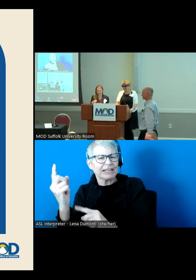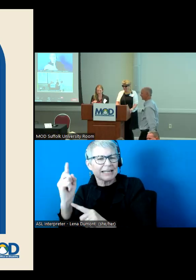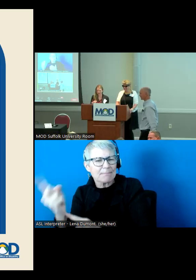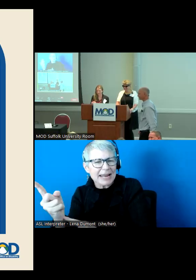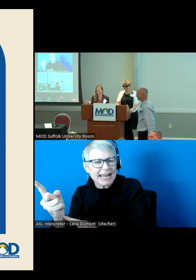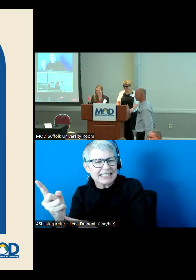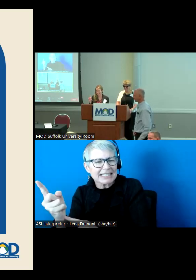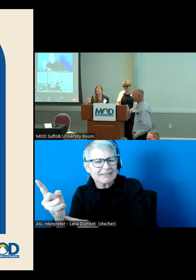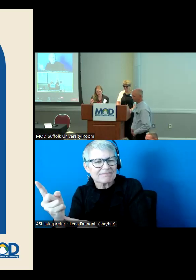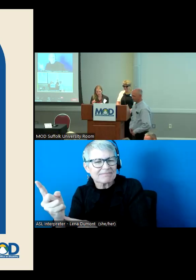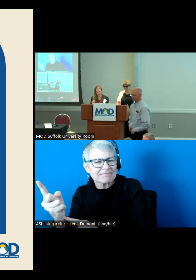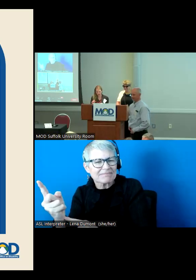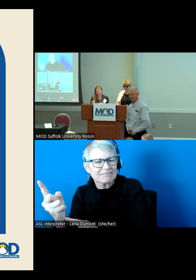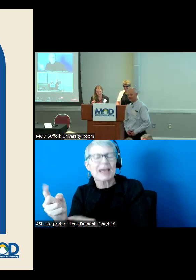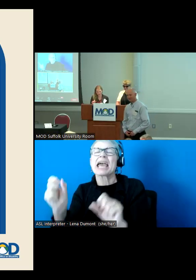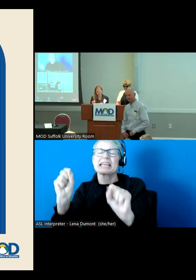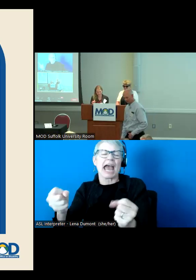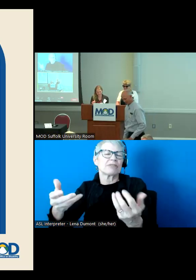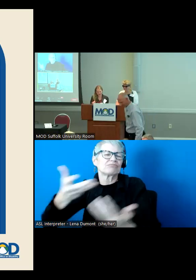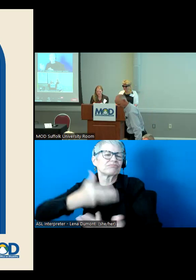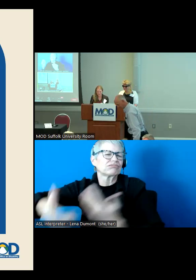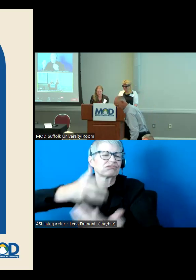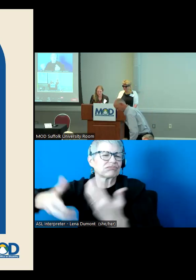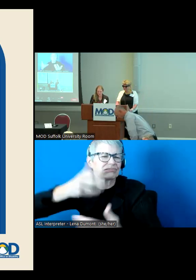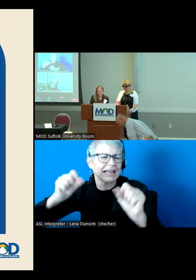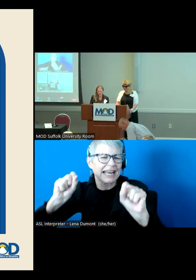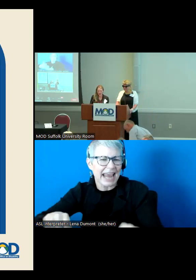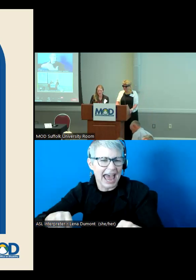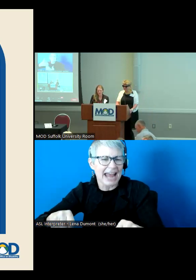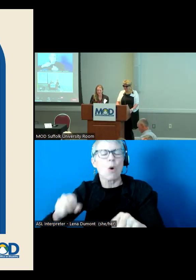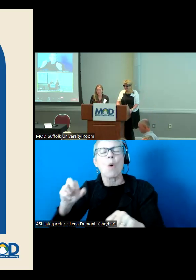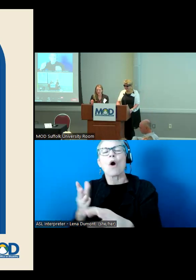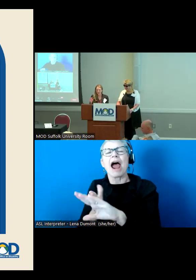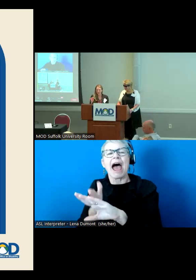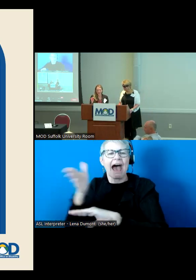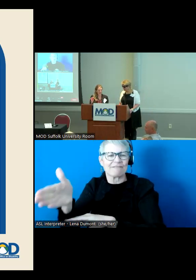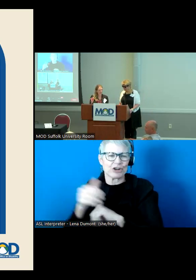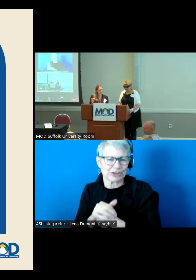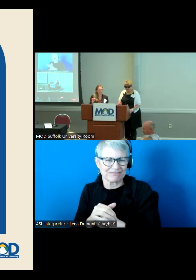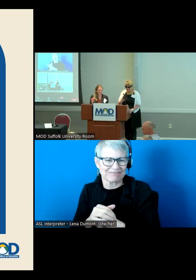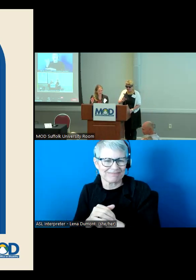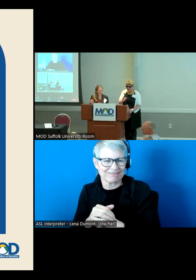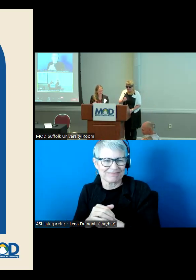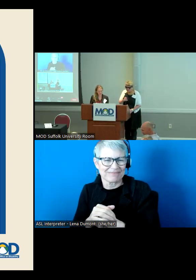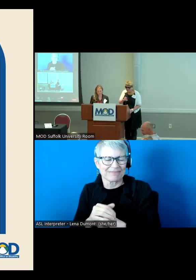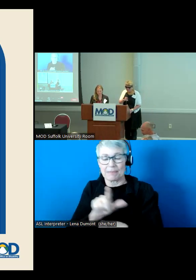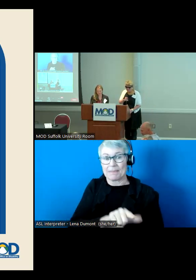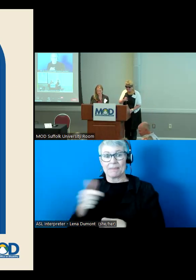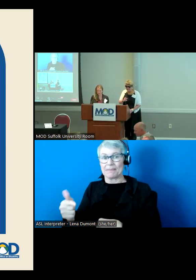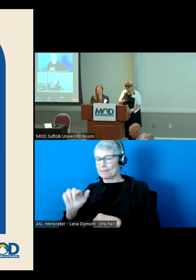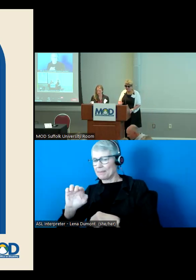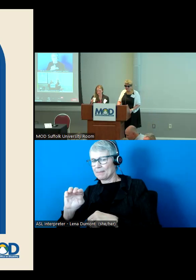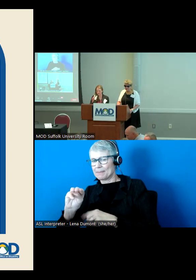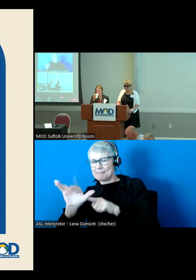to chat, because I see a lot of really good conversations getting started. Oh, yeah, it's great. Let me just add something. Go ahead. I just wanted